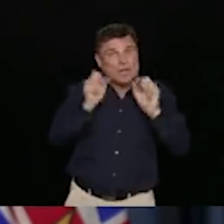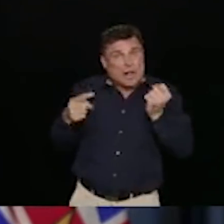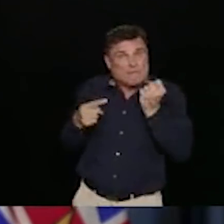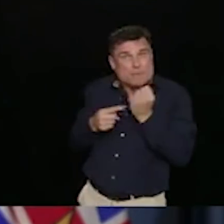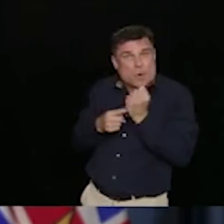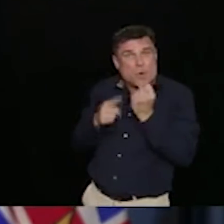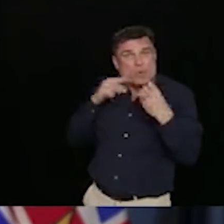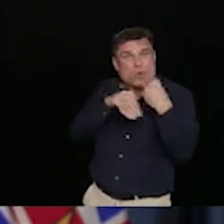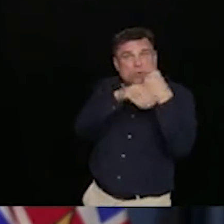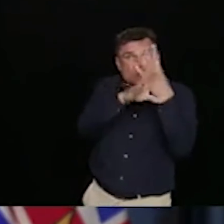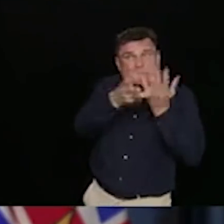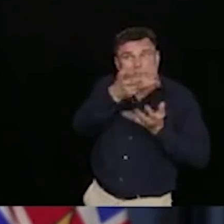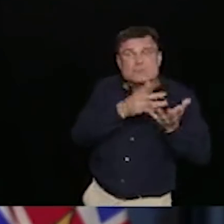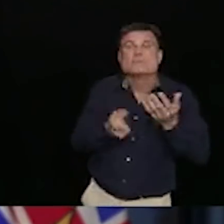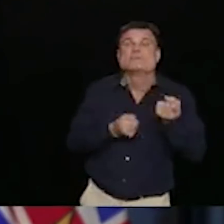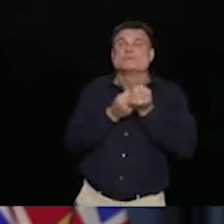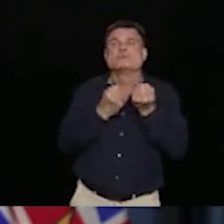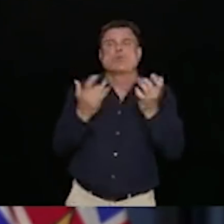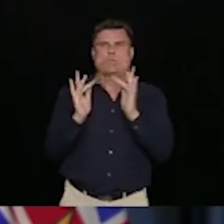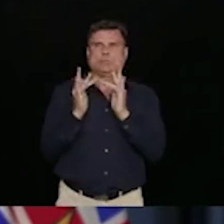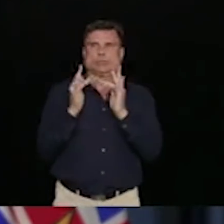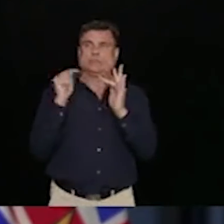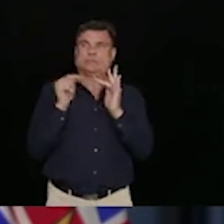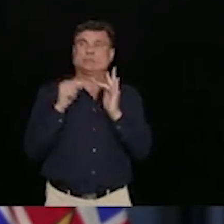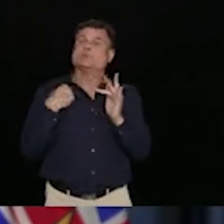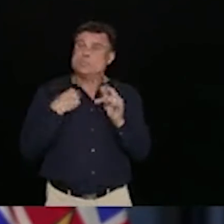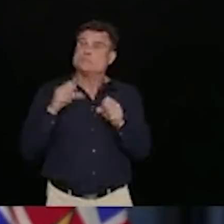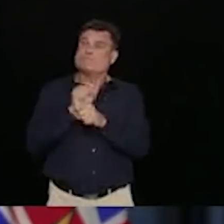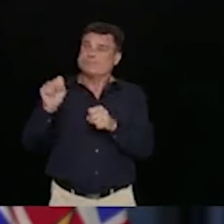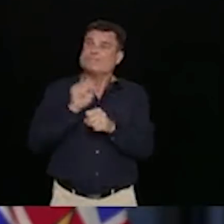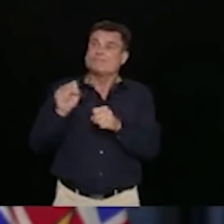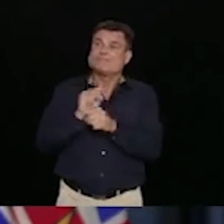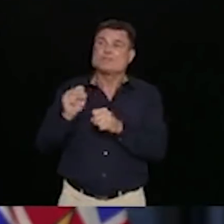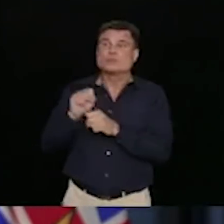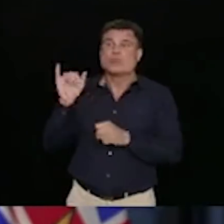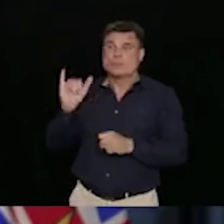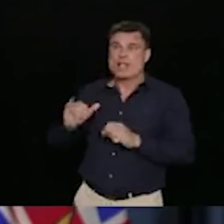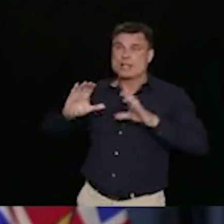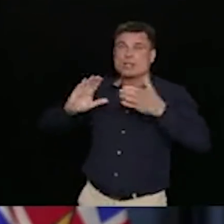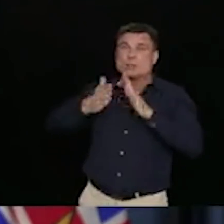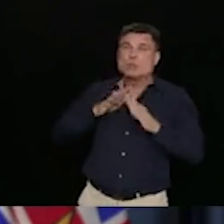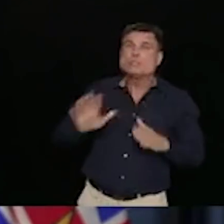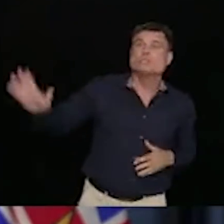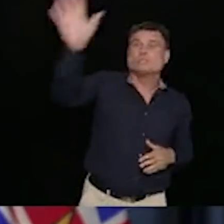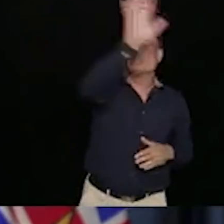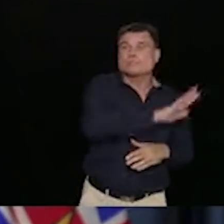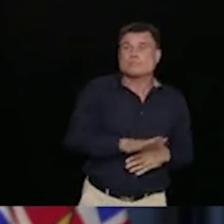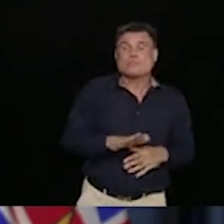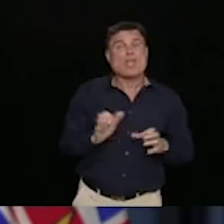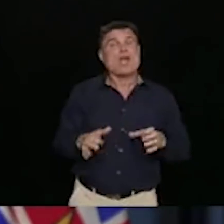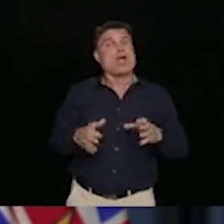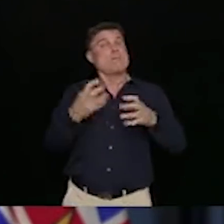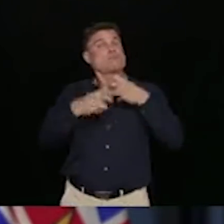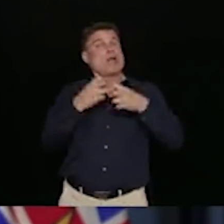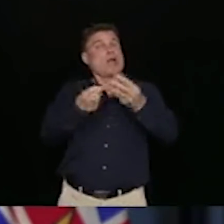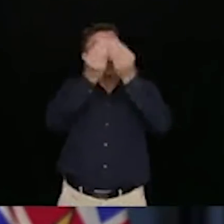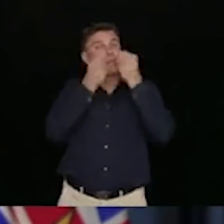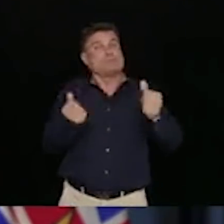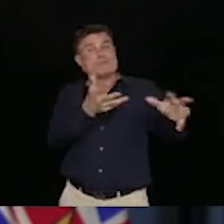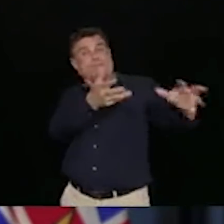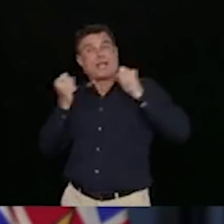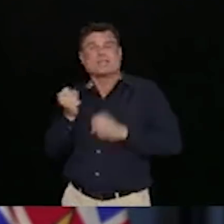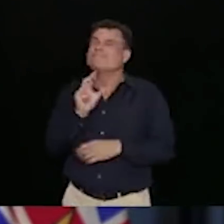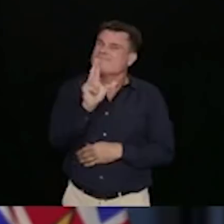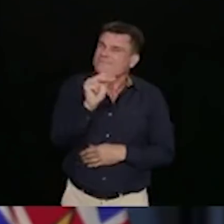internet service. This is an initiative that the government's been working on for a number of years. There's no one quick solution to this problem, but it's all of us